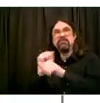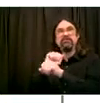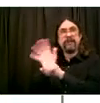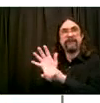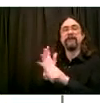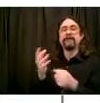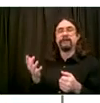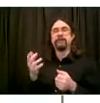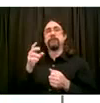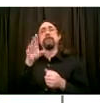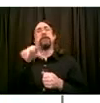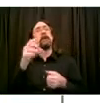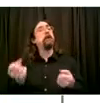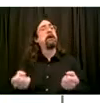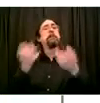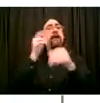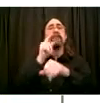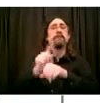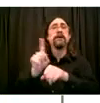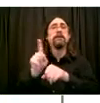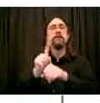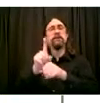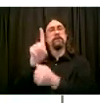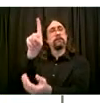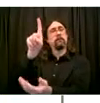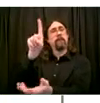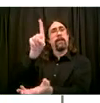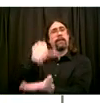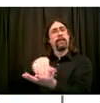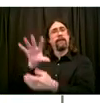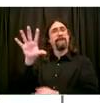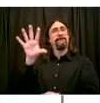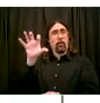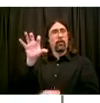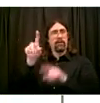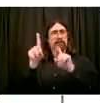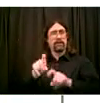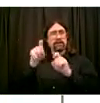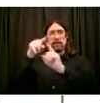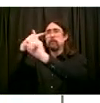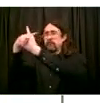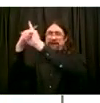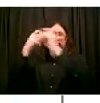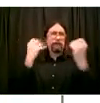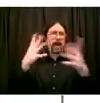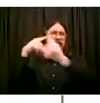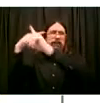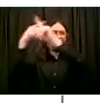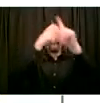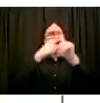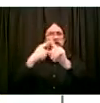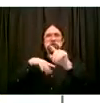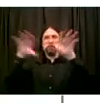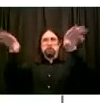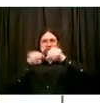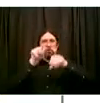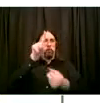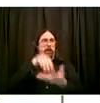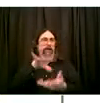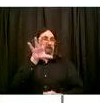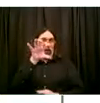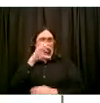to the results across those sites. We are significantly ramping up that capacity over the coming weeks so that we